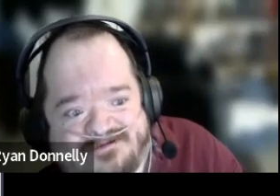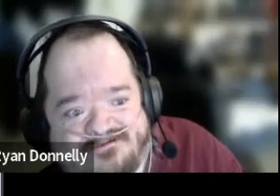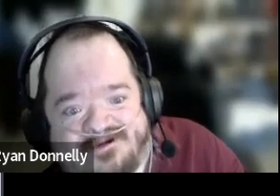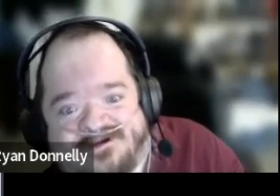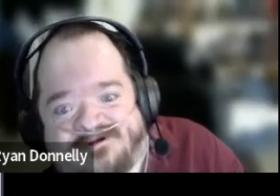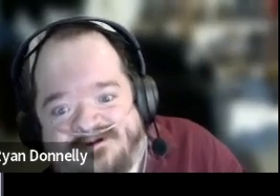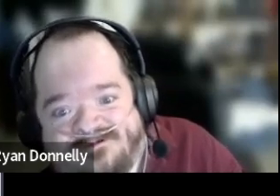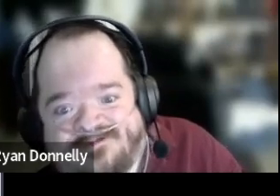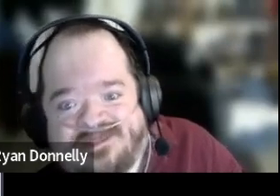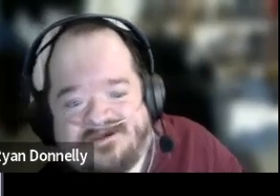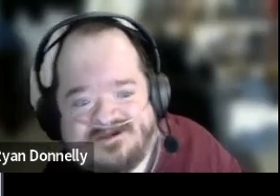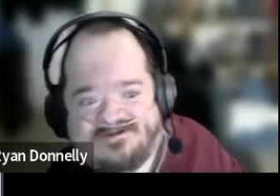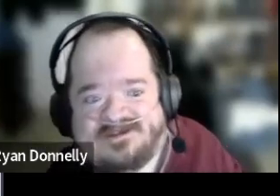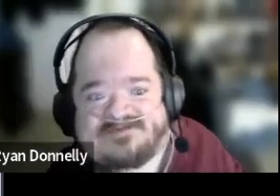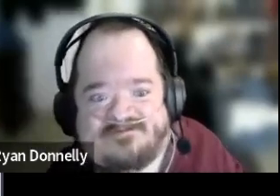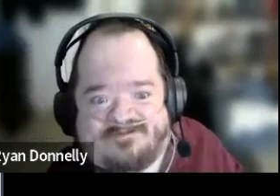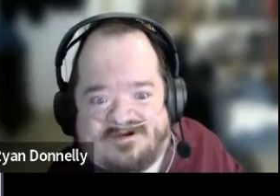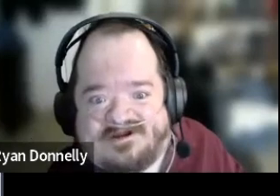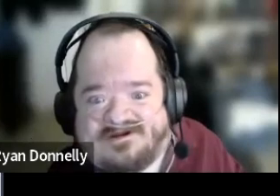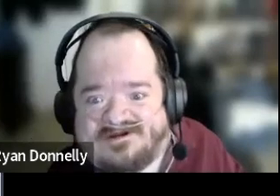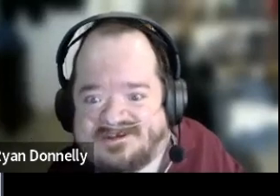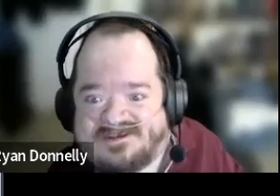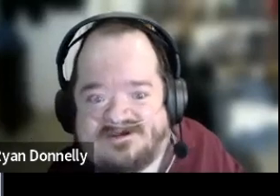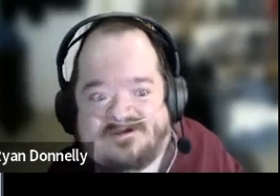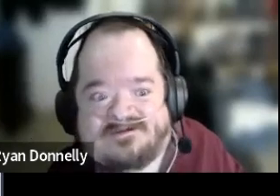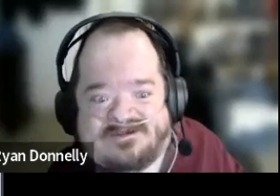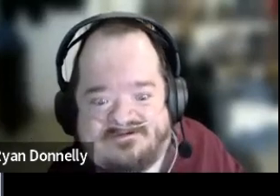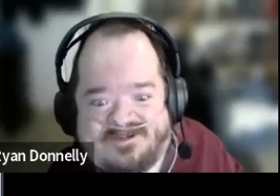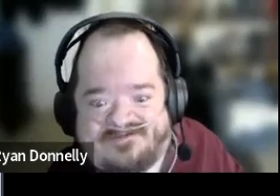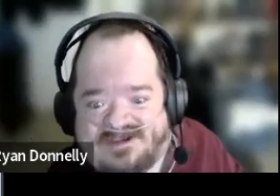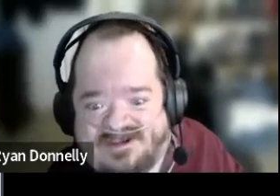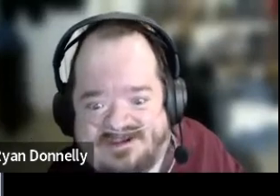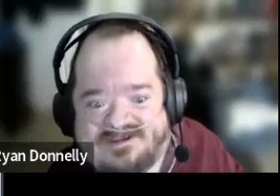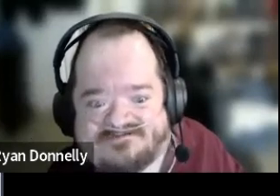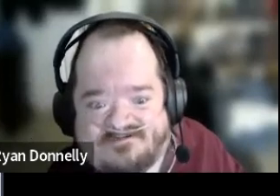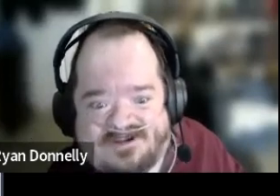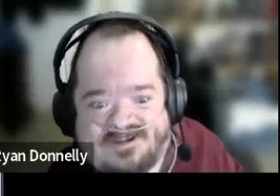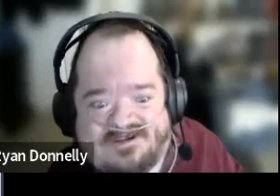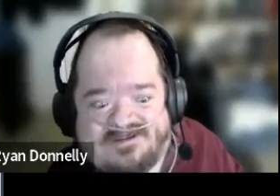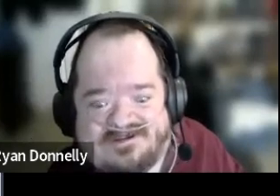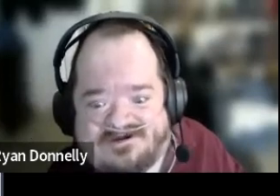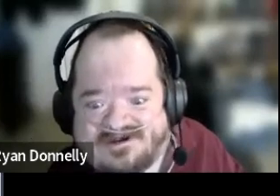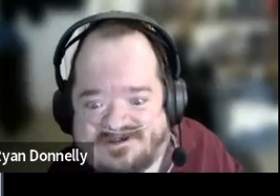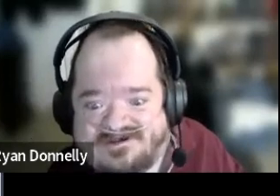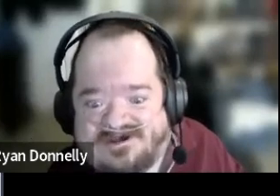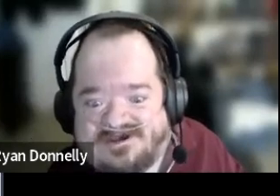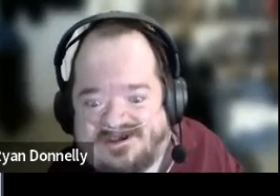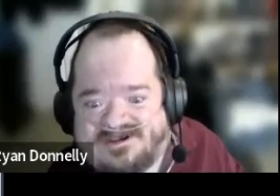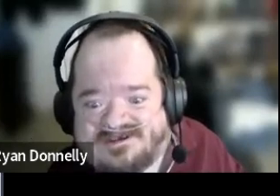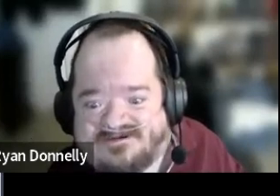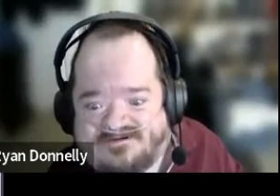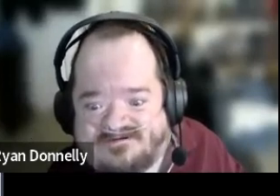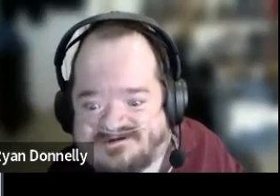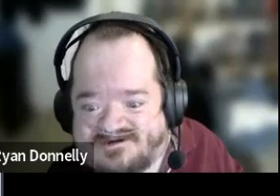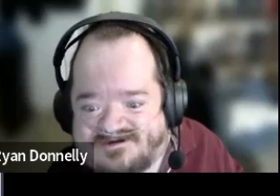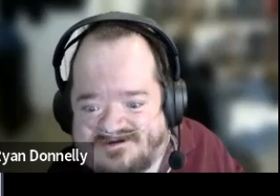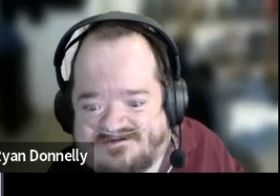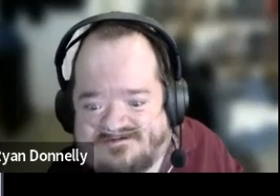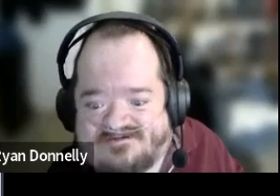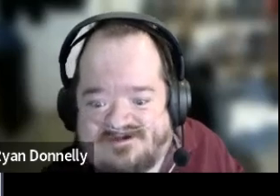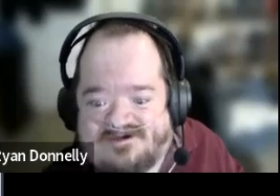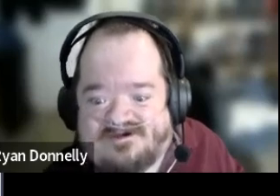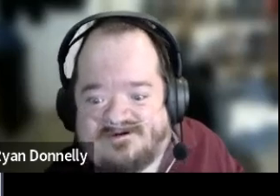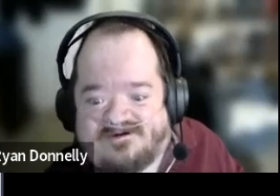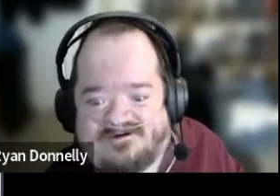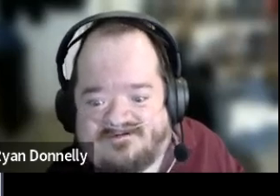that. And this will bring us to the page where we can conduct a search